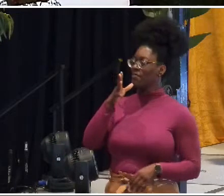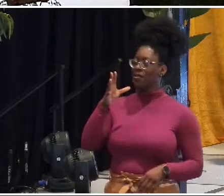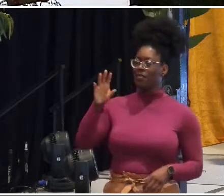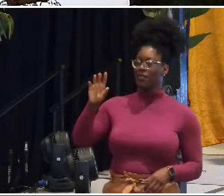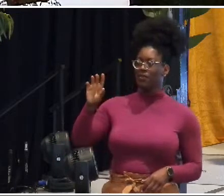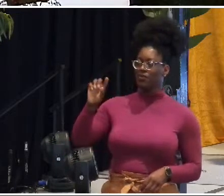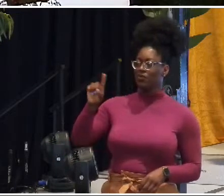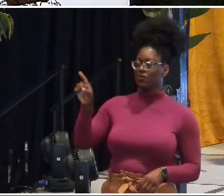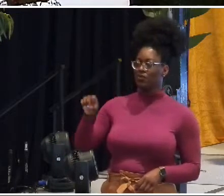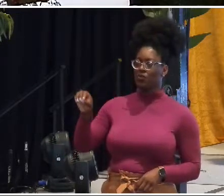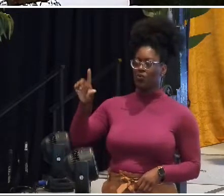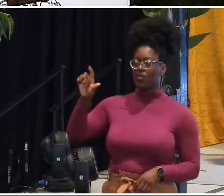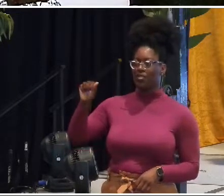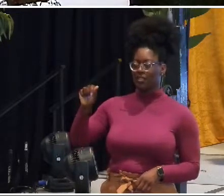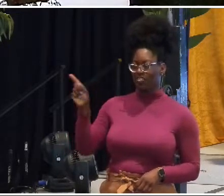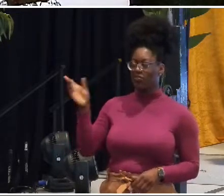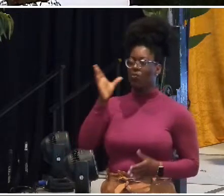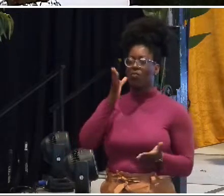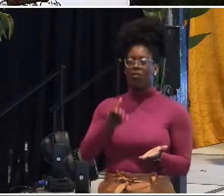libation.